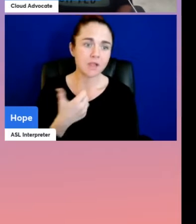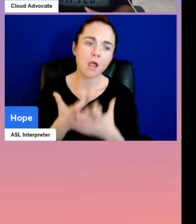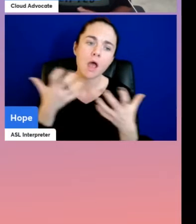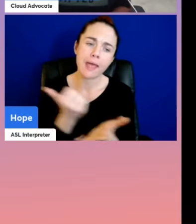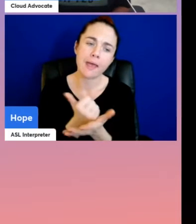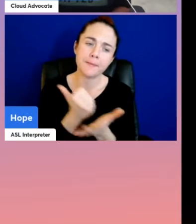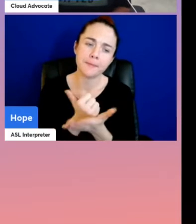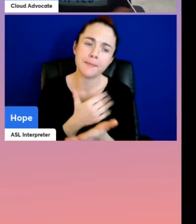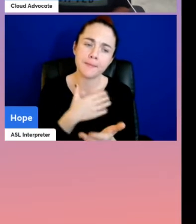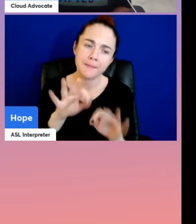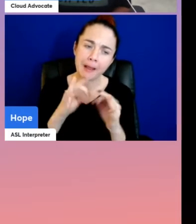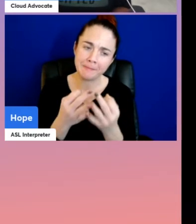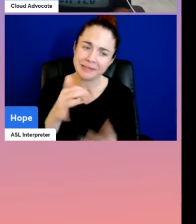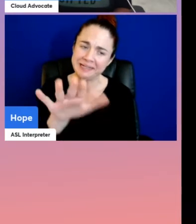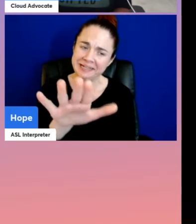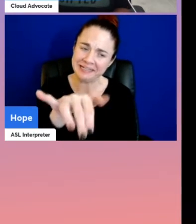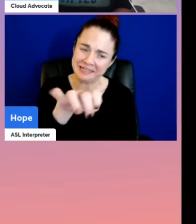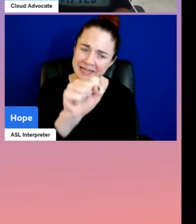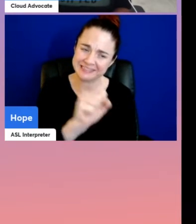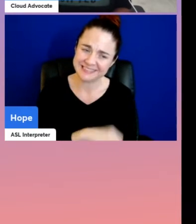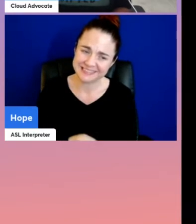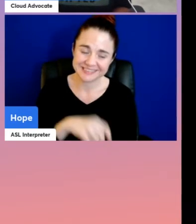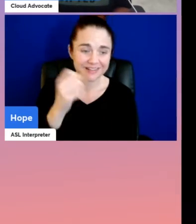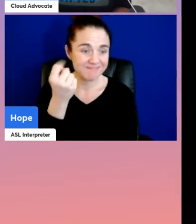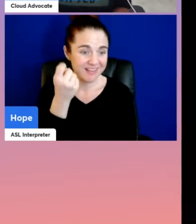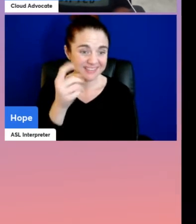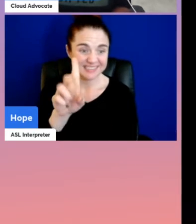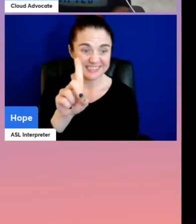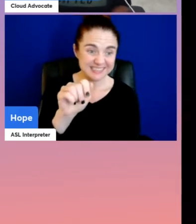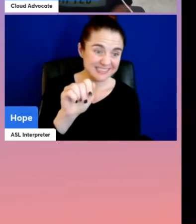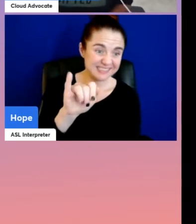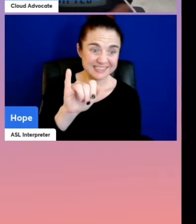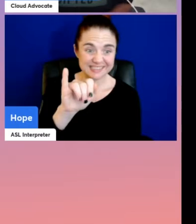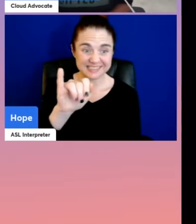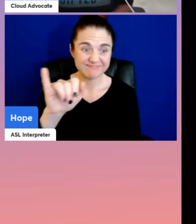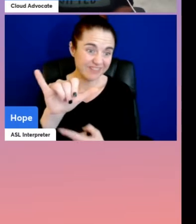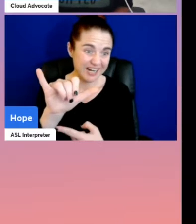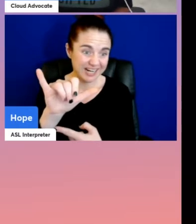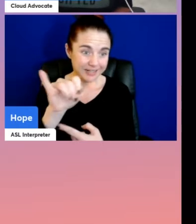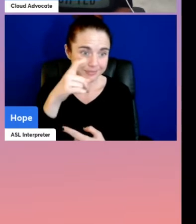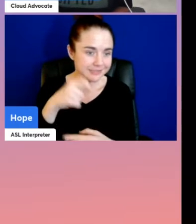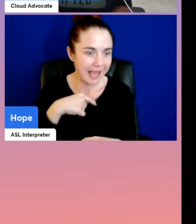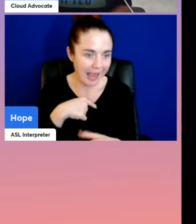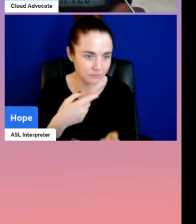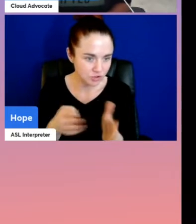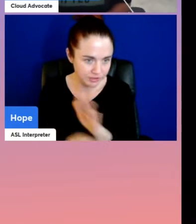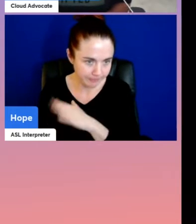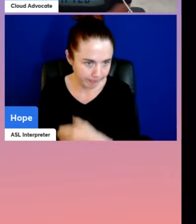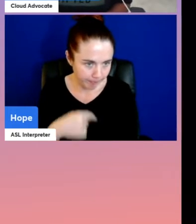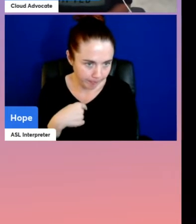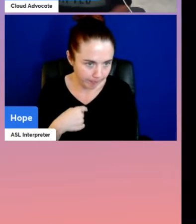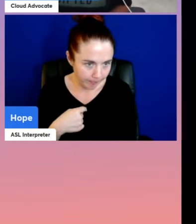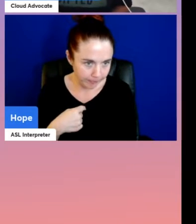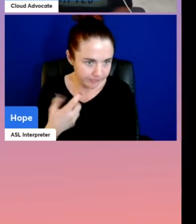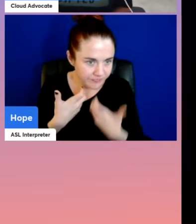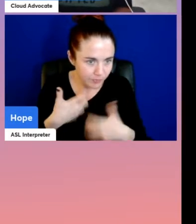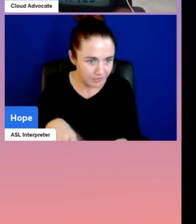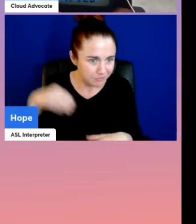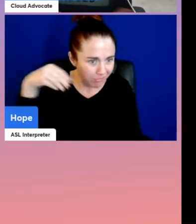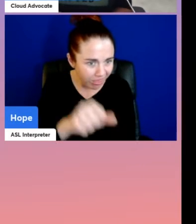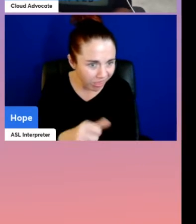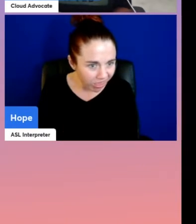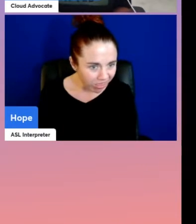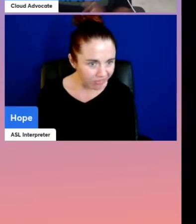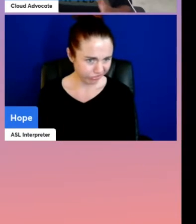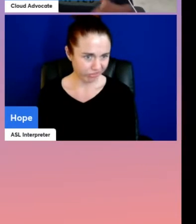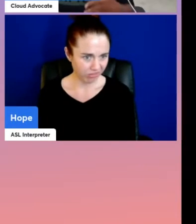family, first and foremost. But yeah, it was a DIY thing because I was being cheap and I did not want to pay what